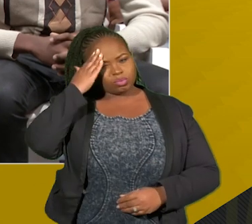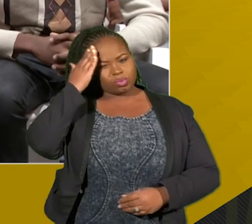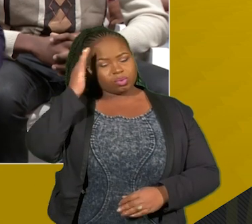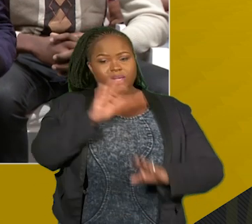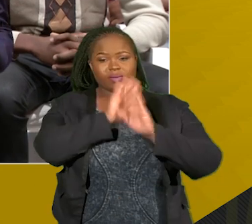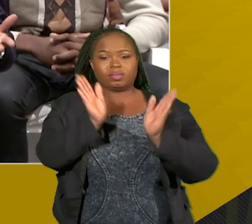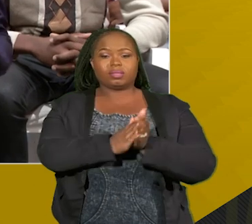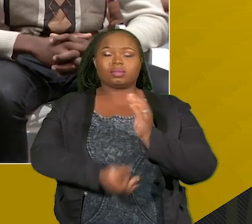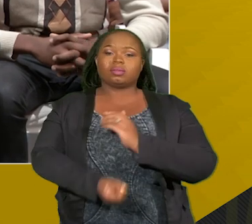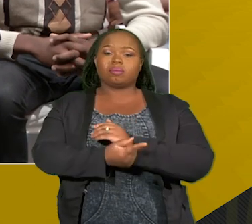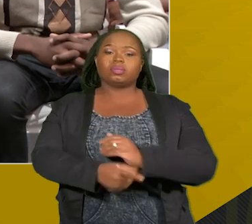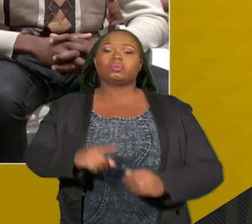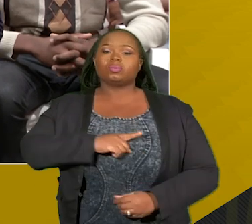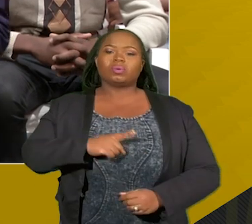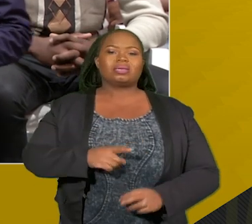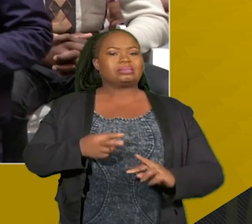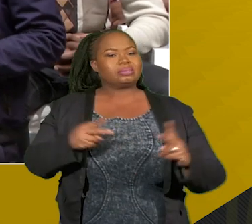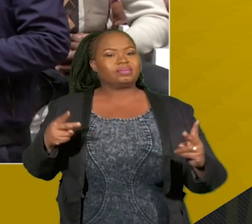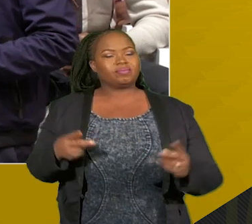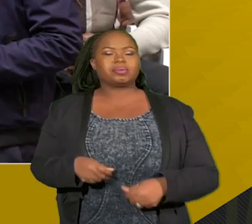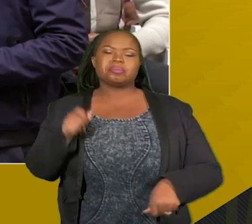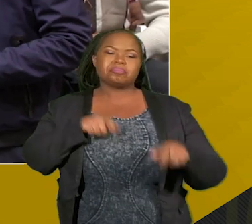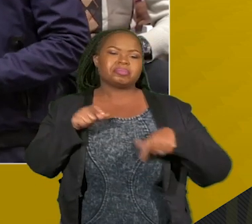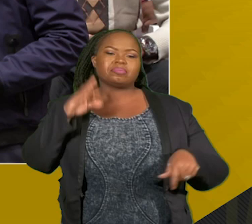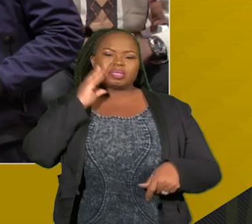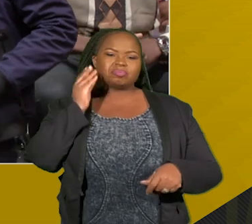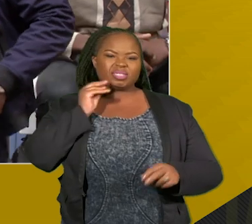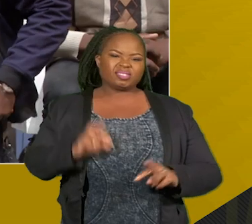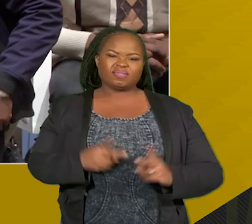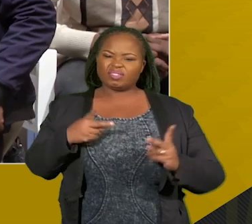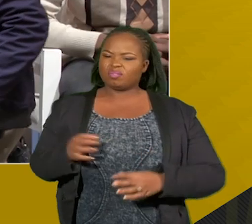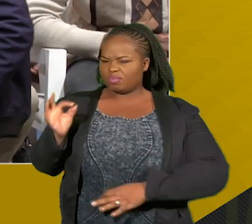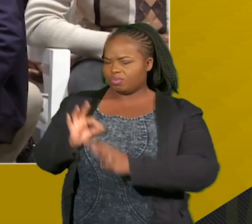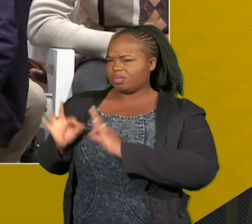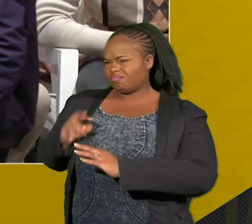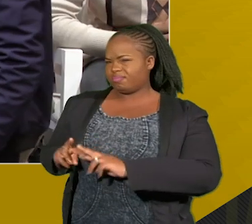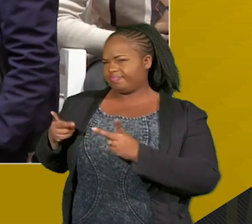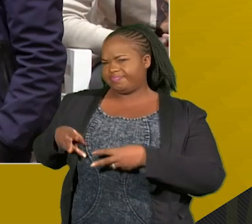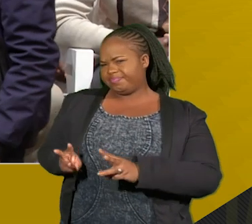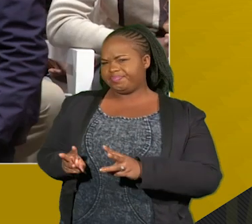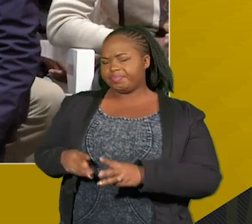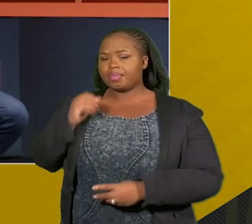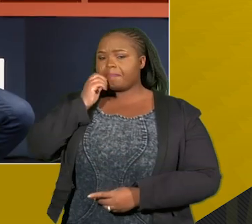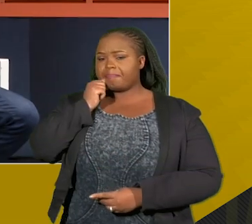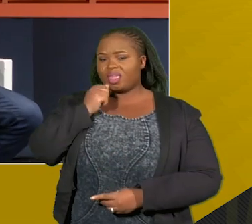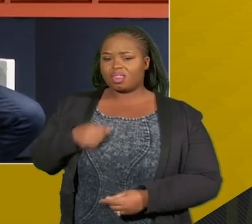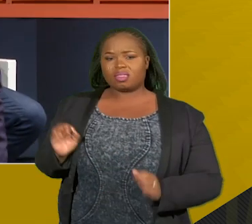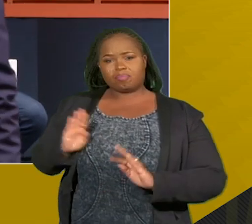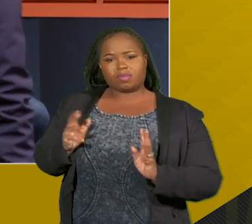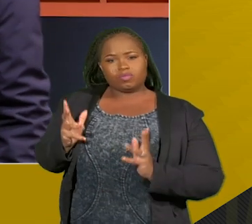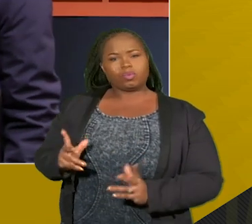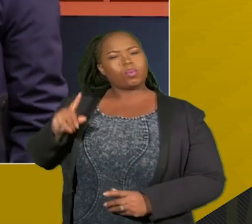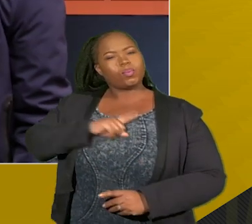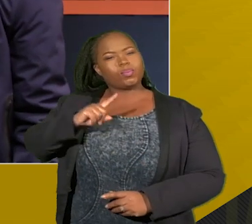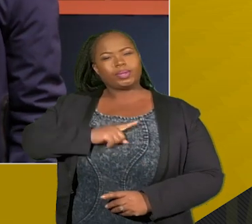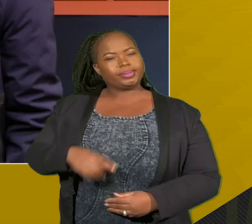kala because izizathu khona nje obusho zahlukahlukene but ubamfeka as well unesinye izizathu afuna ukusichazela sona ukuthi why abantu besilisa bayilendlela abayiyona